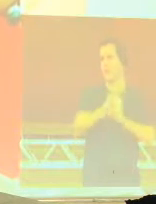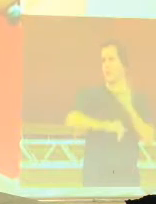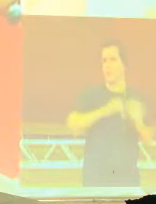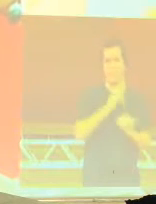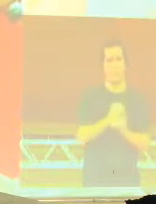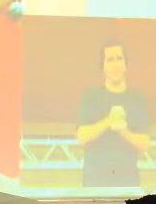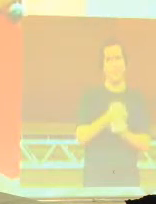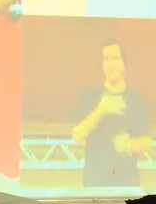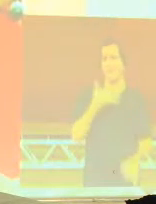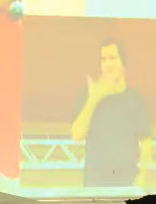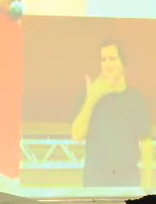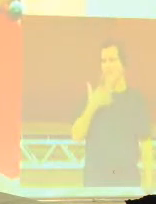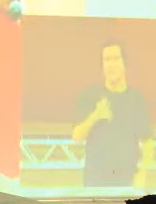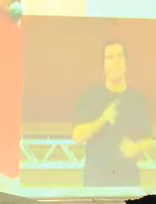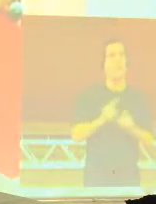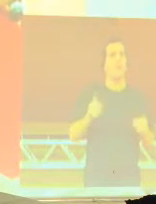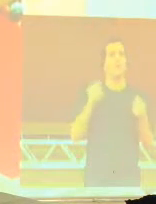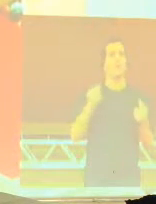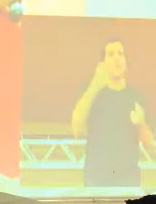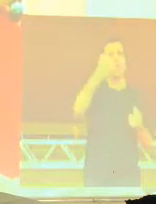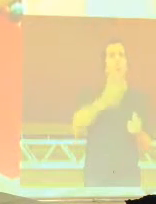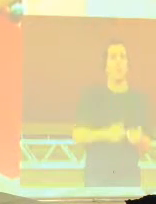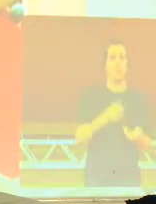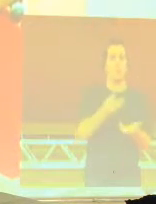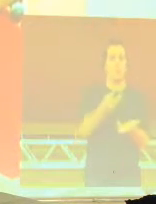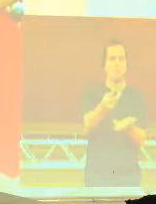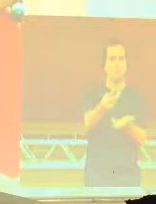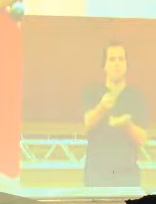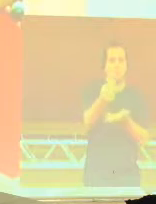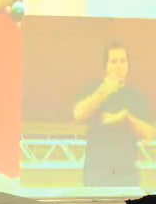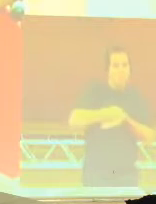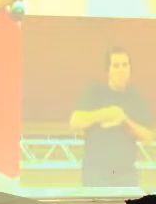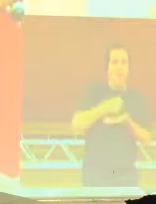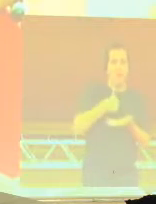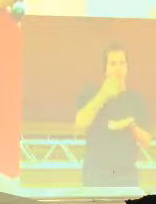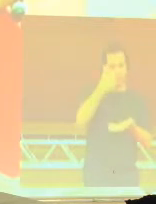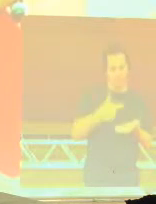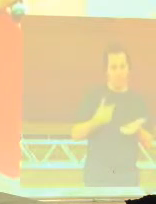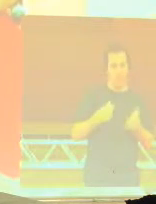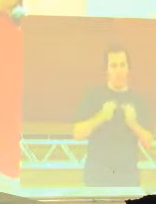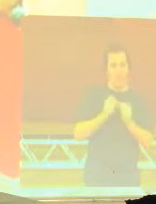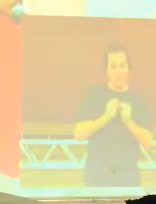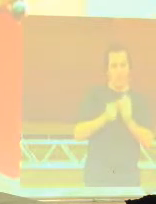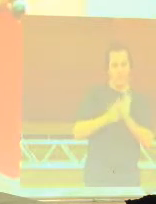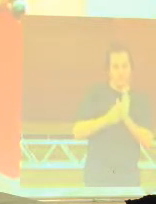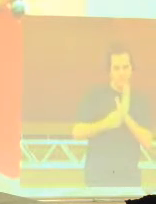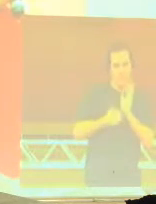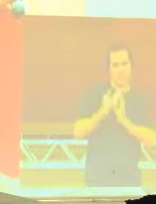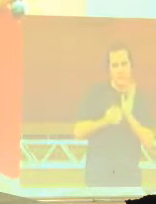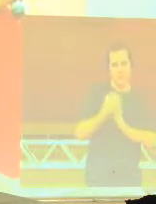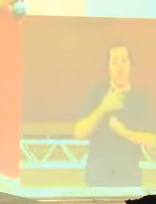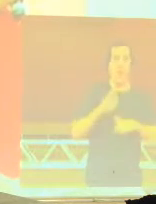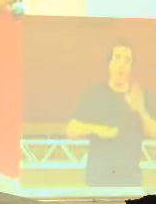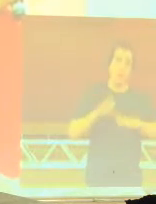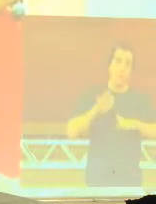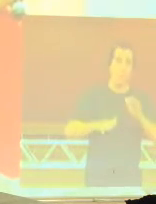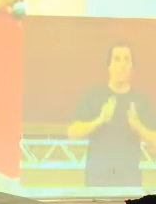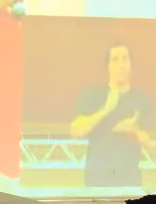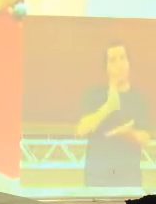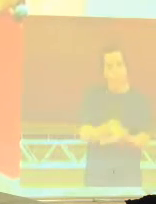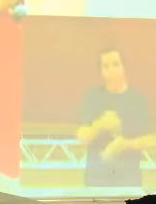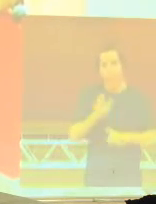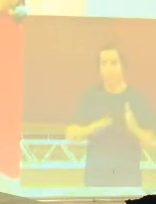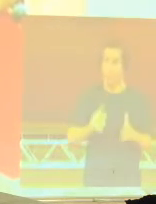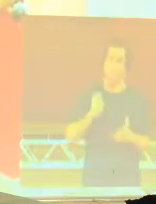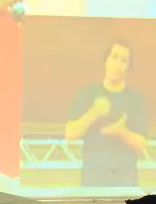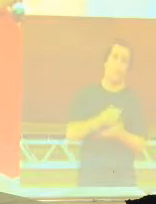free software? Well, sometimes they do and sometimes they don't. It depends on the project. There are a lot of people getting paid